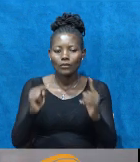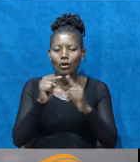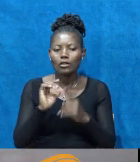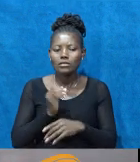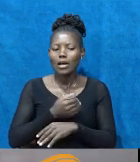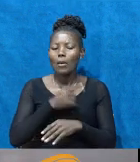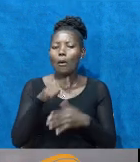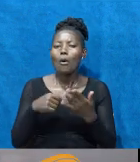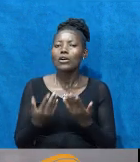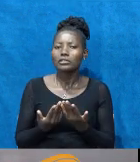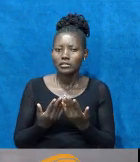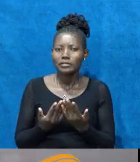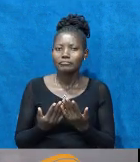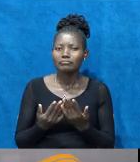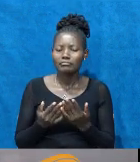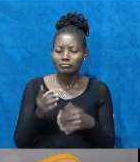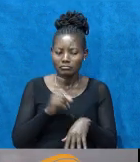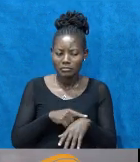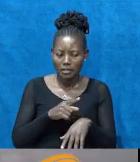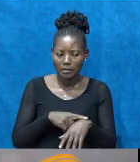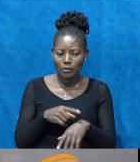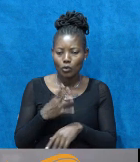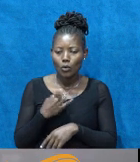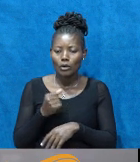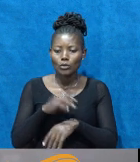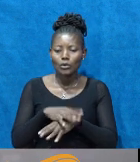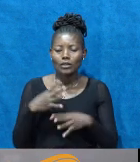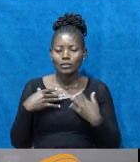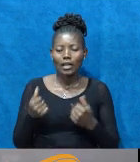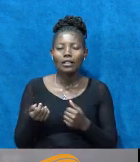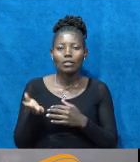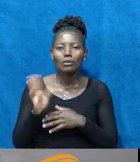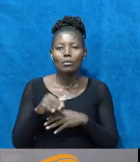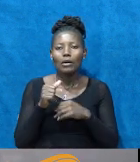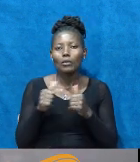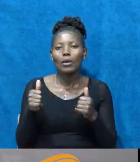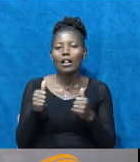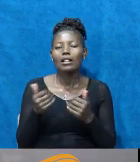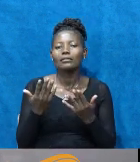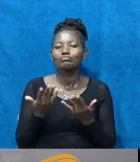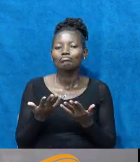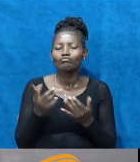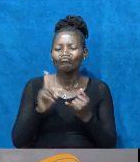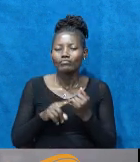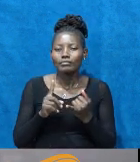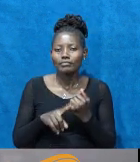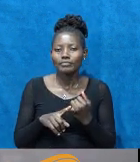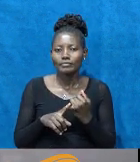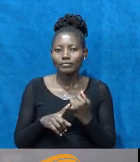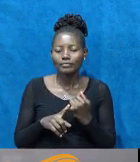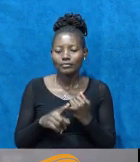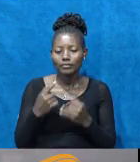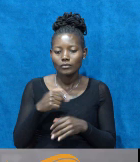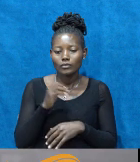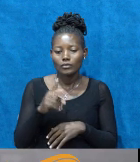So with that, then what are our goals when it comes to recovery? What are our goals with regard to nutrition in recovery